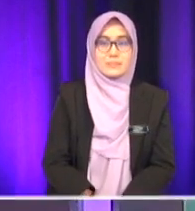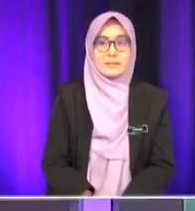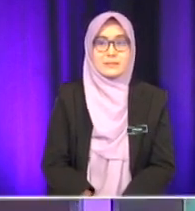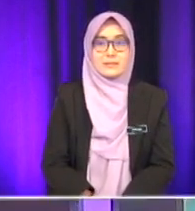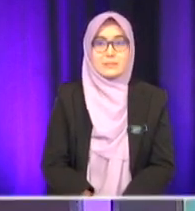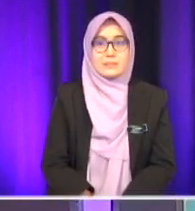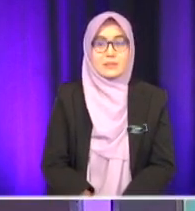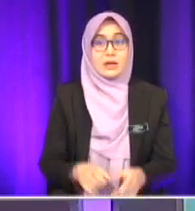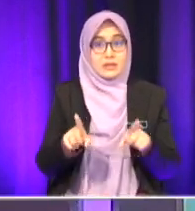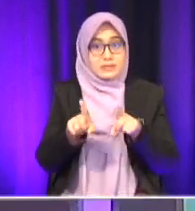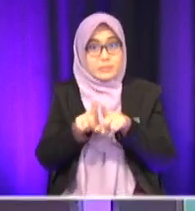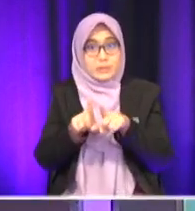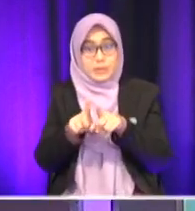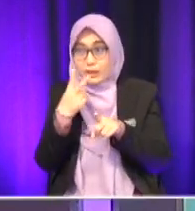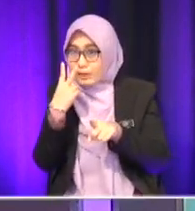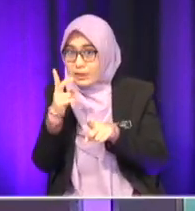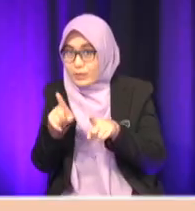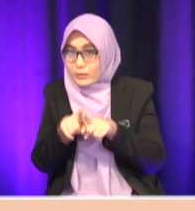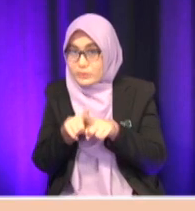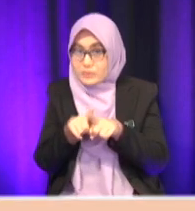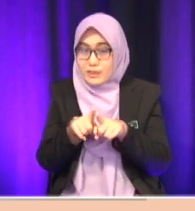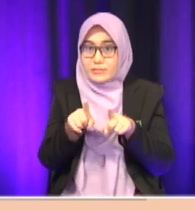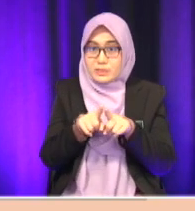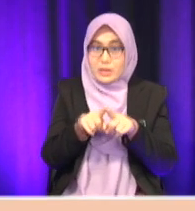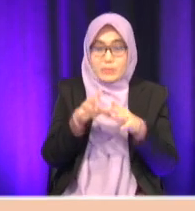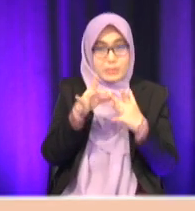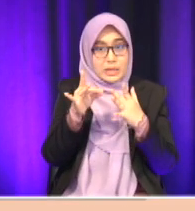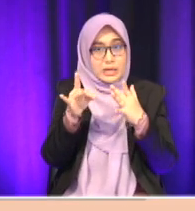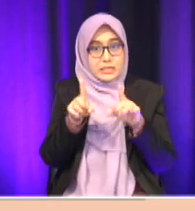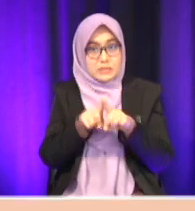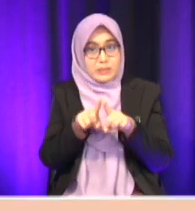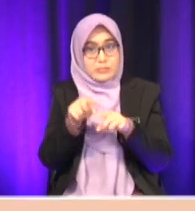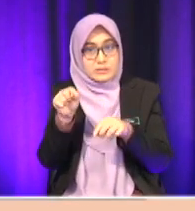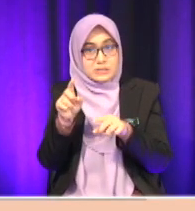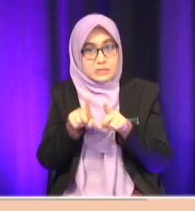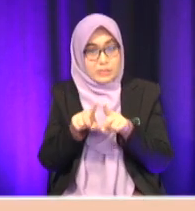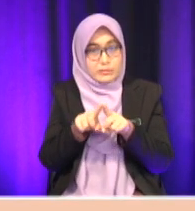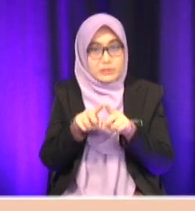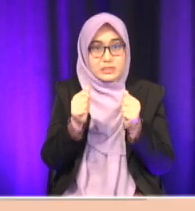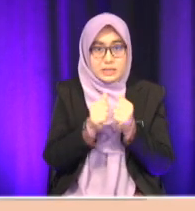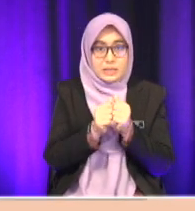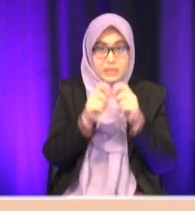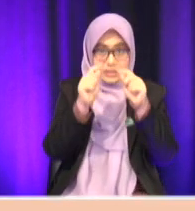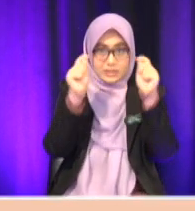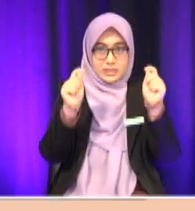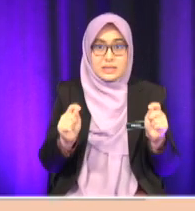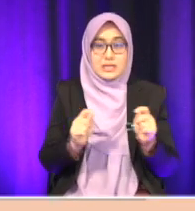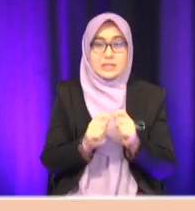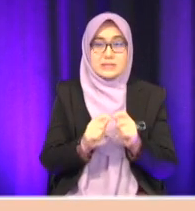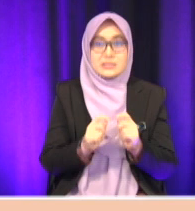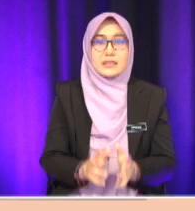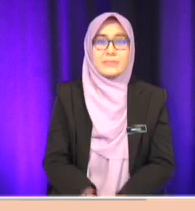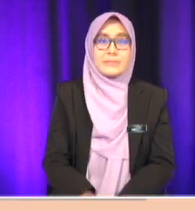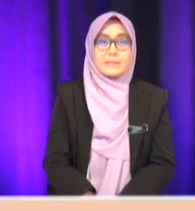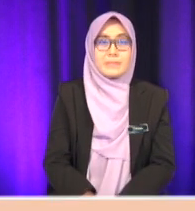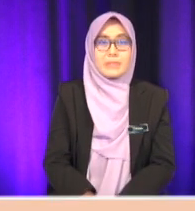Here, champion will get the chance to go to the... Prestigious Nobel Prize Award ceremony. Are they